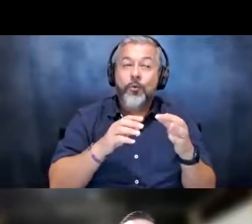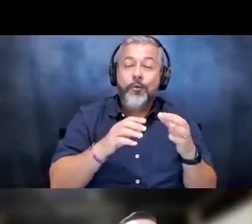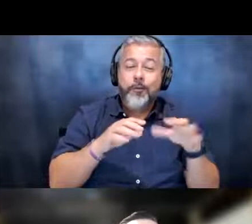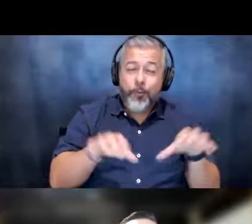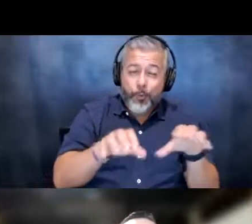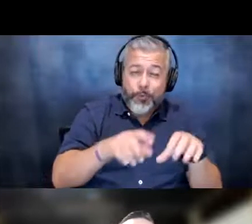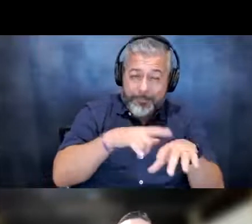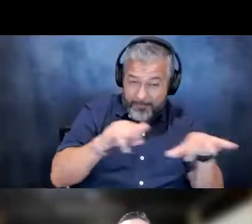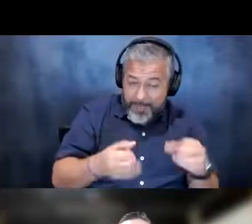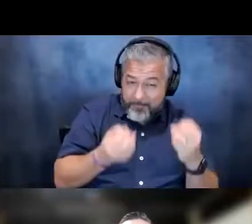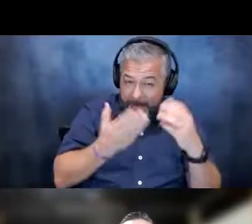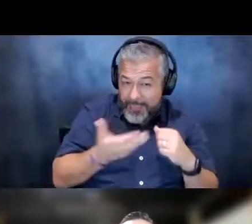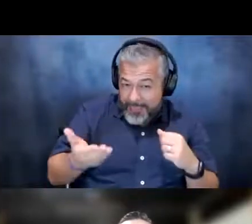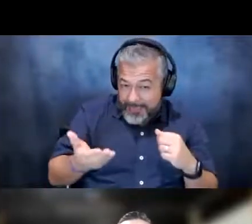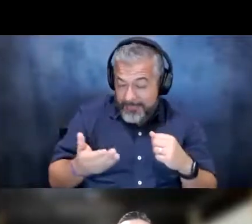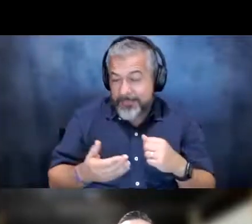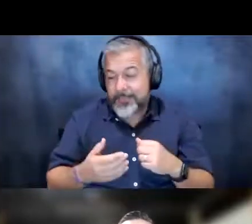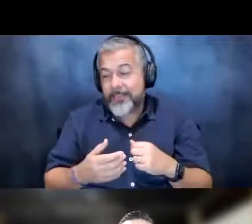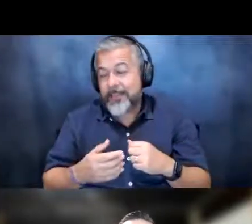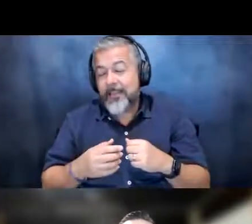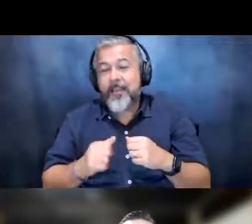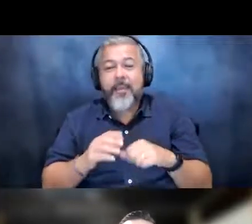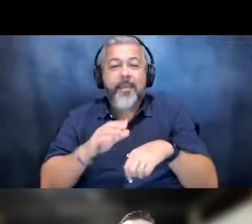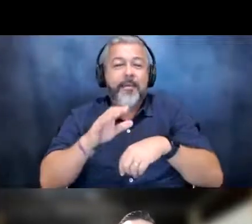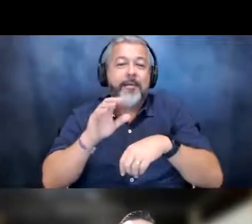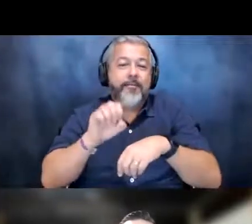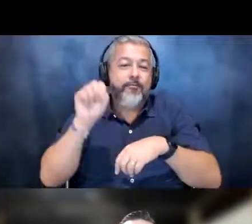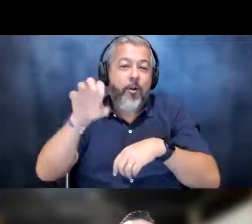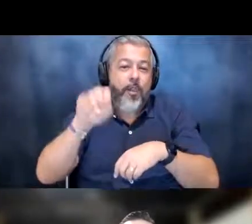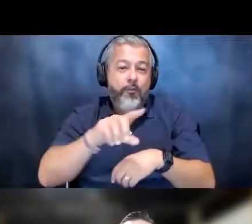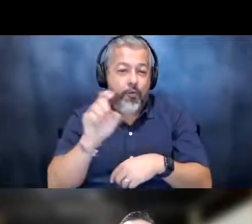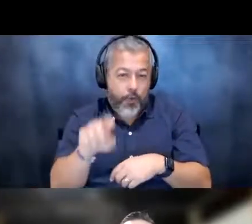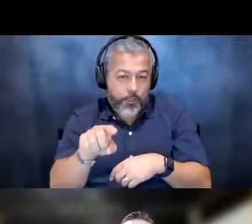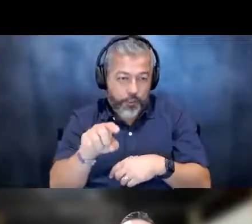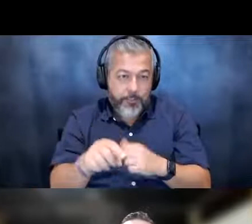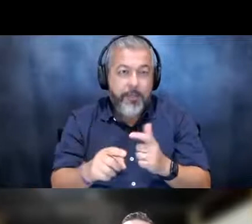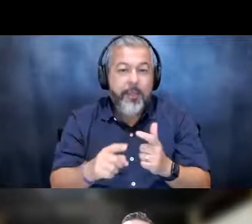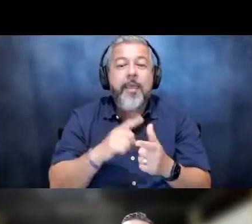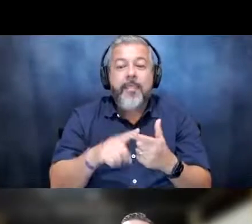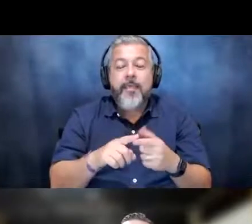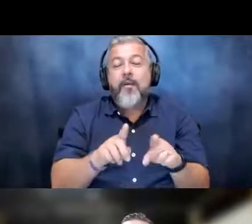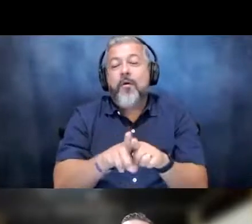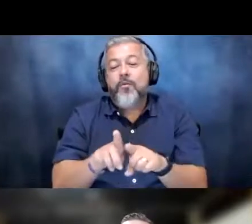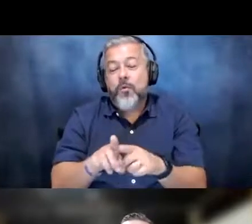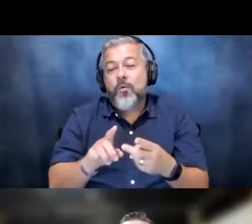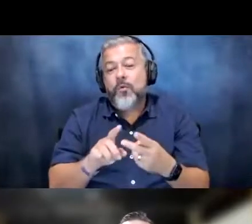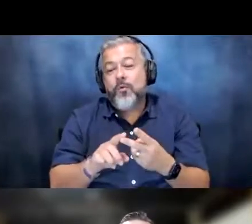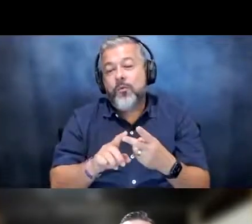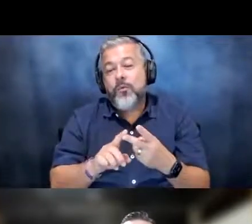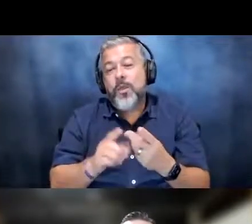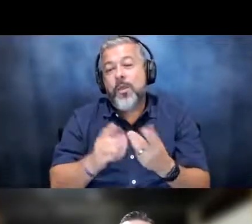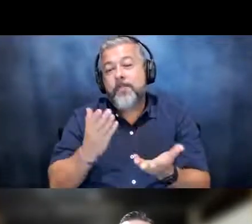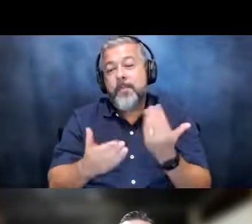time and call out the question. And also we may have